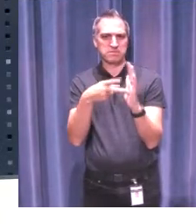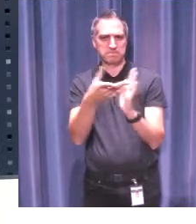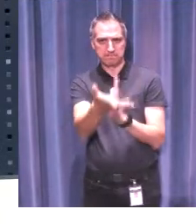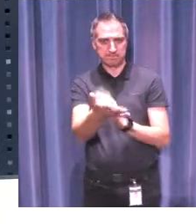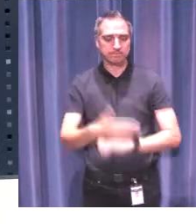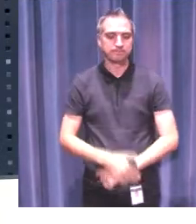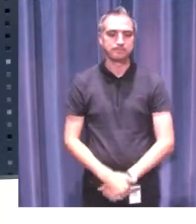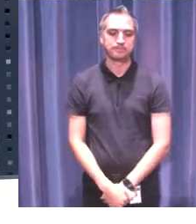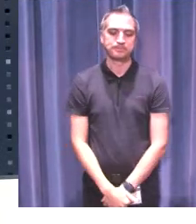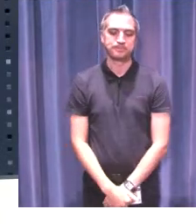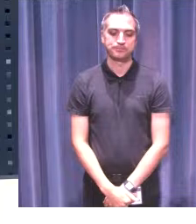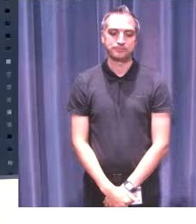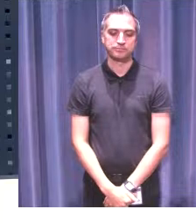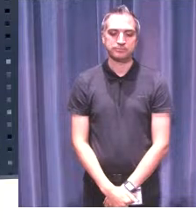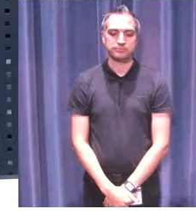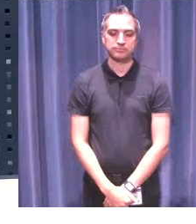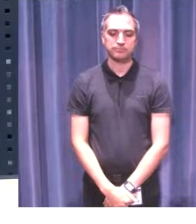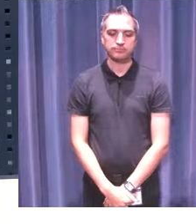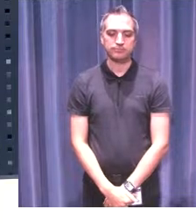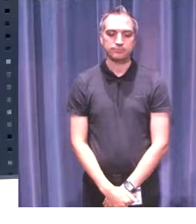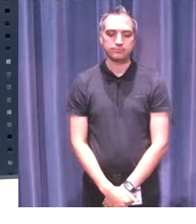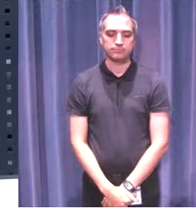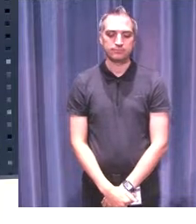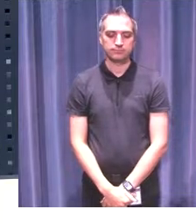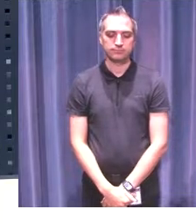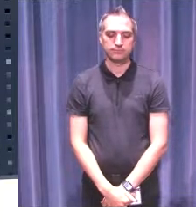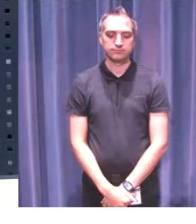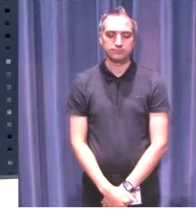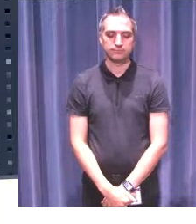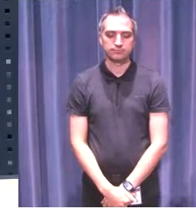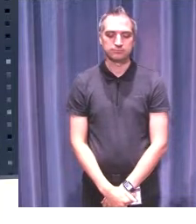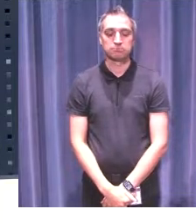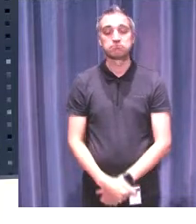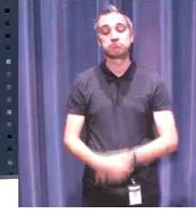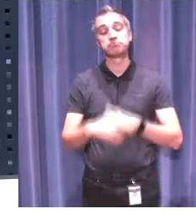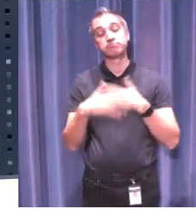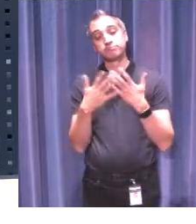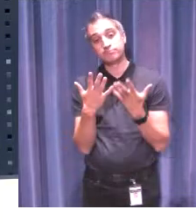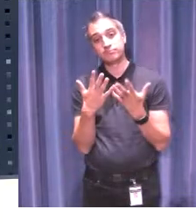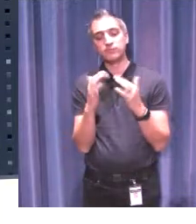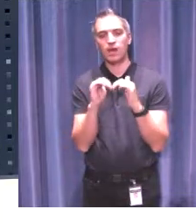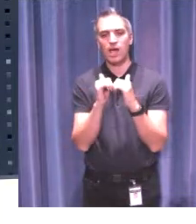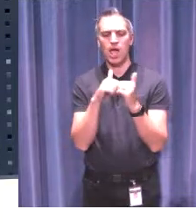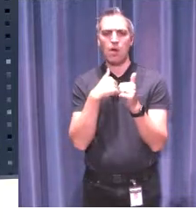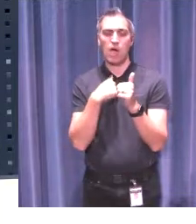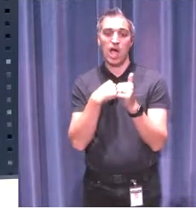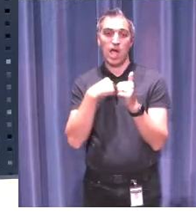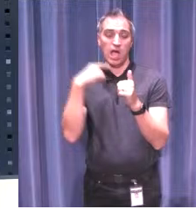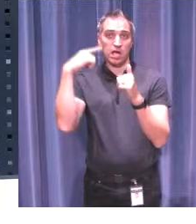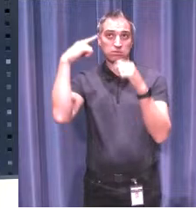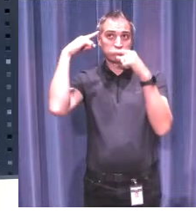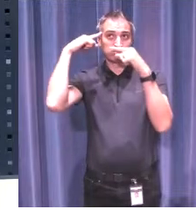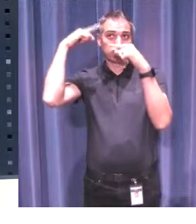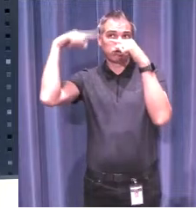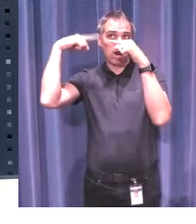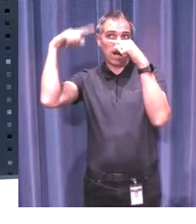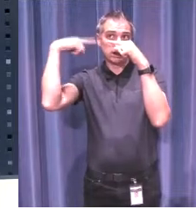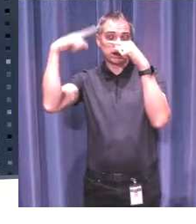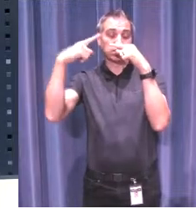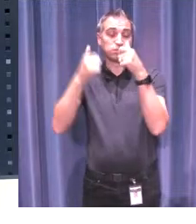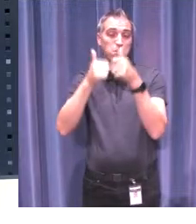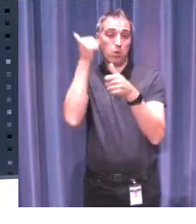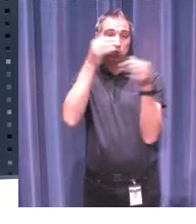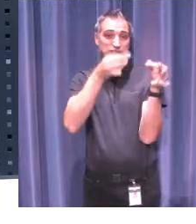So when ultimately, in the way I process most decisions, there is always